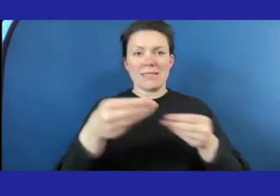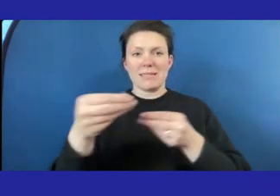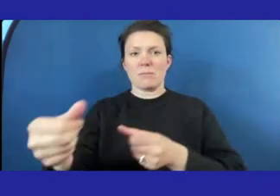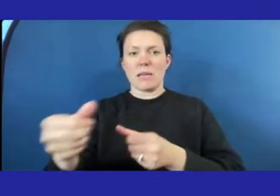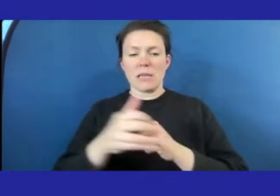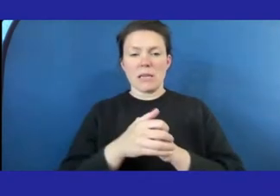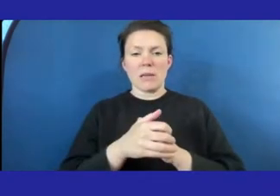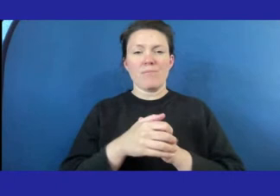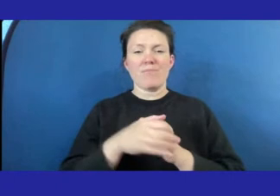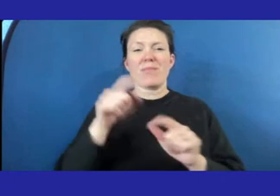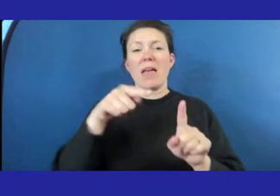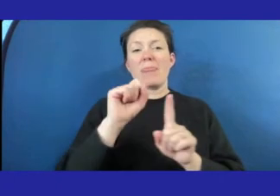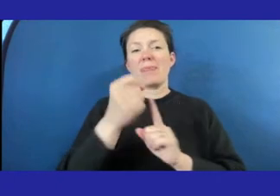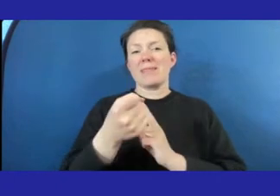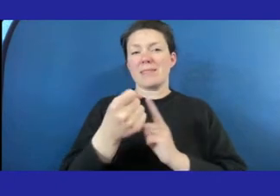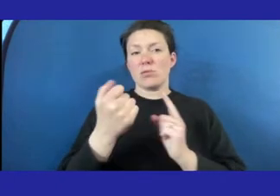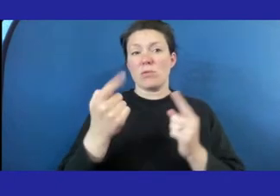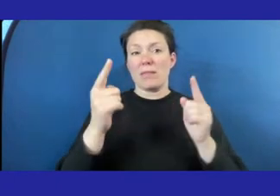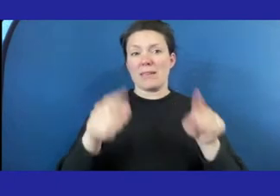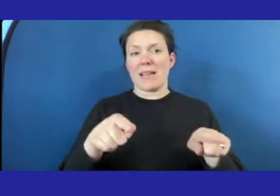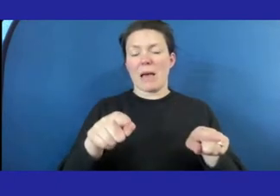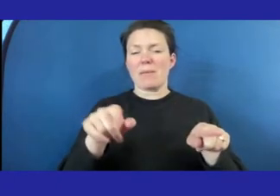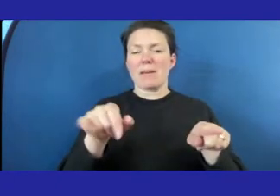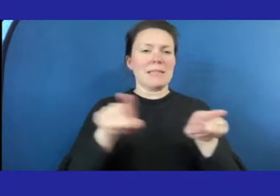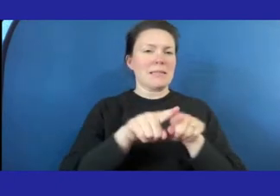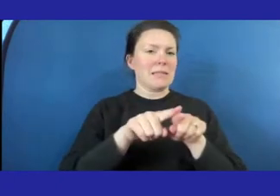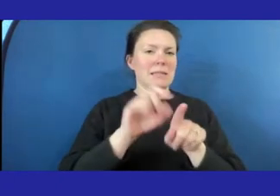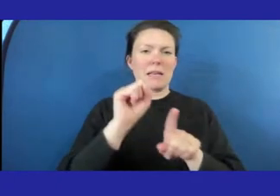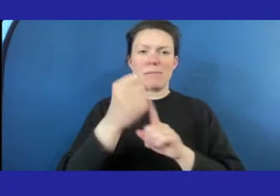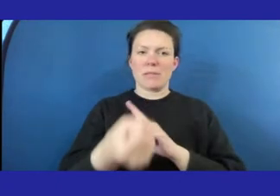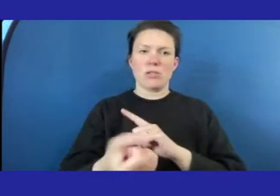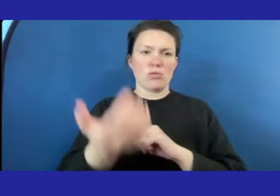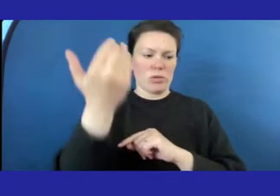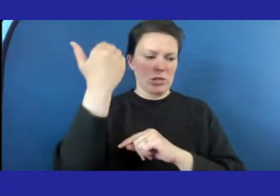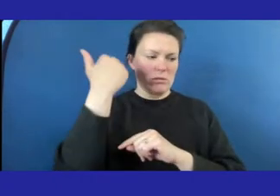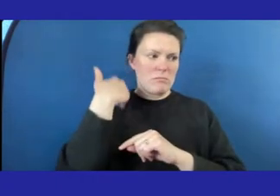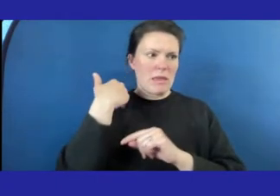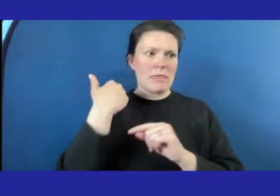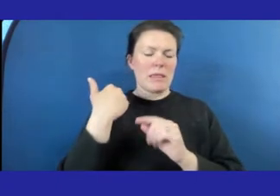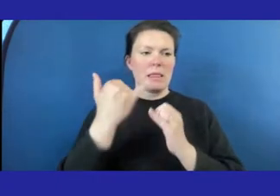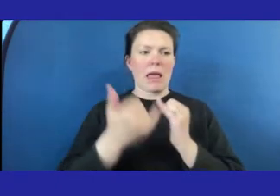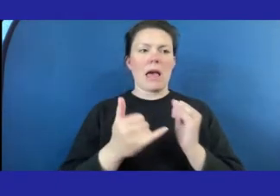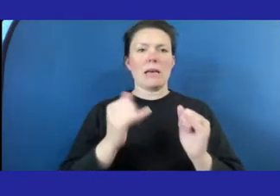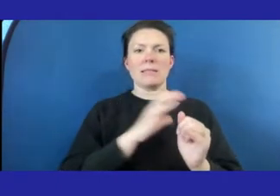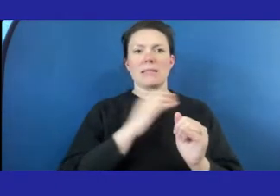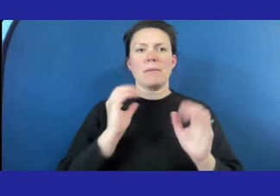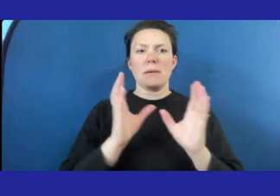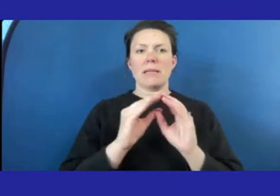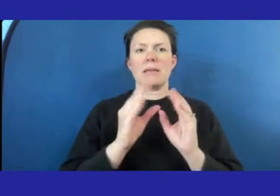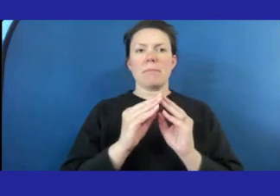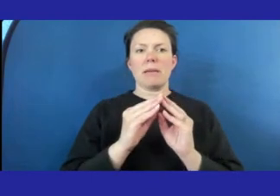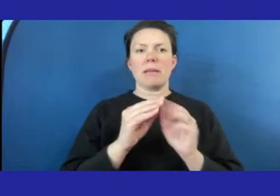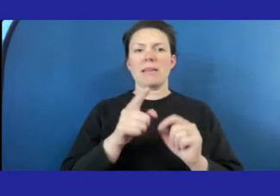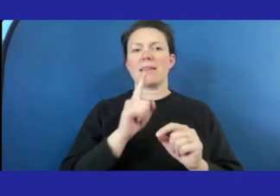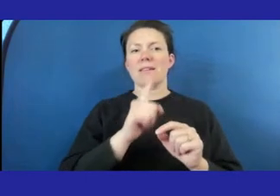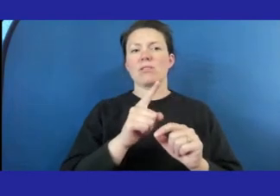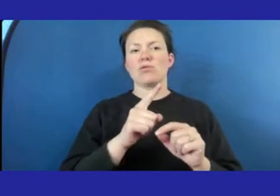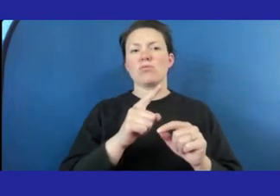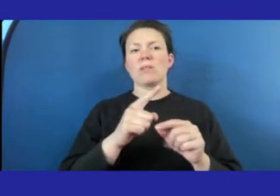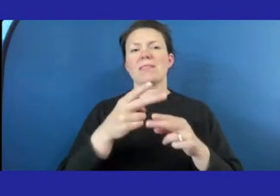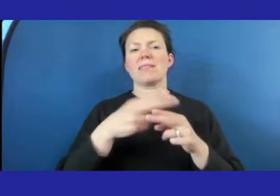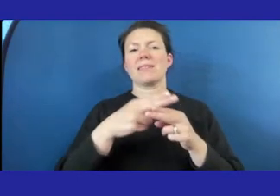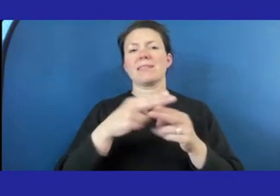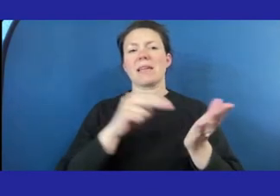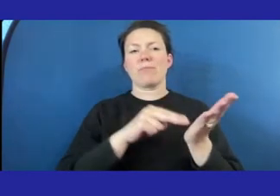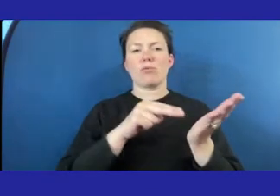driving the gap is the same that we reported at our last committee meeting. It's primarily due to temp nurses and